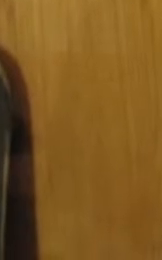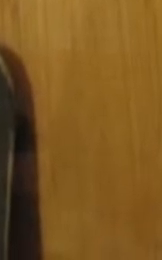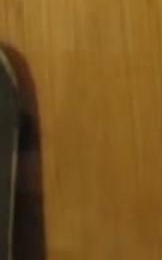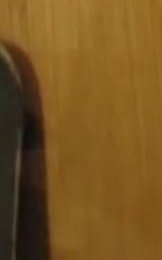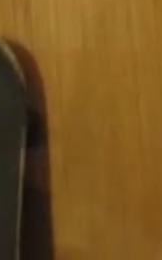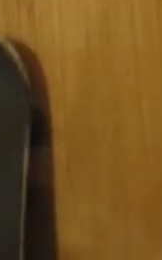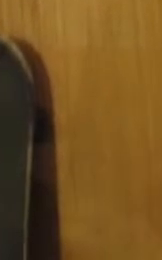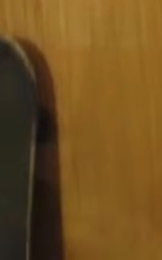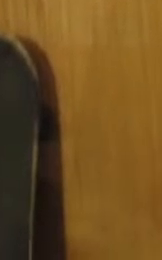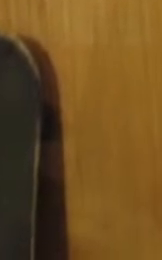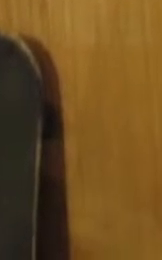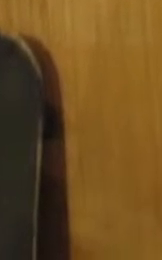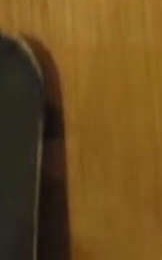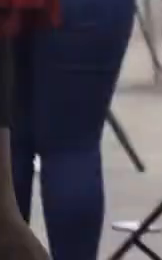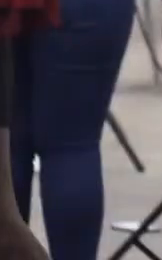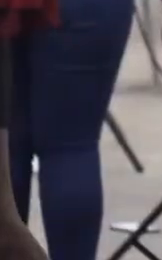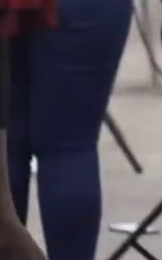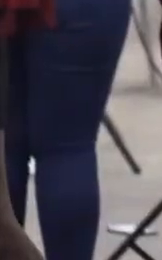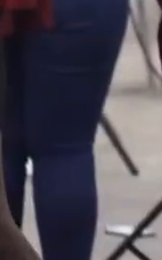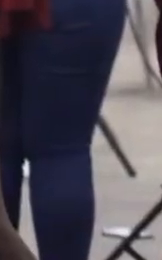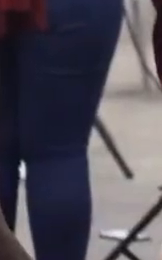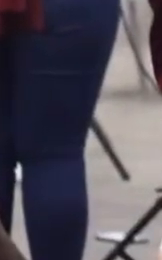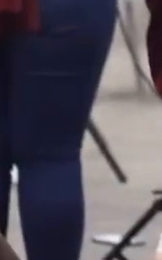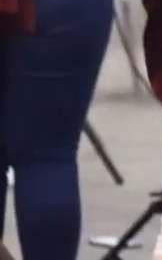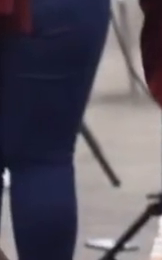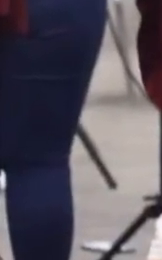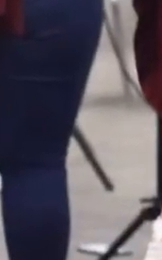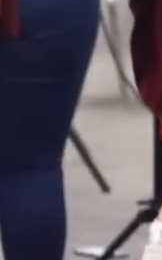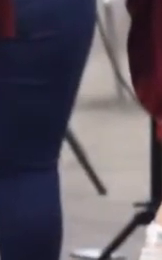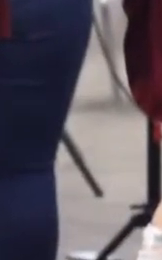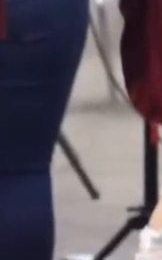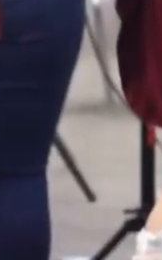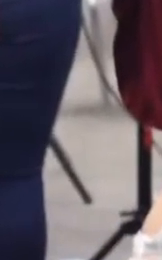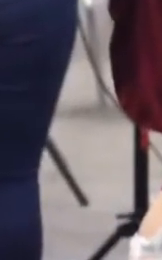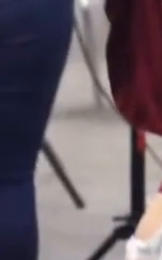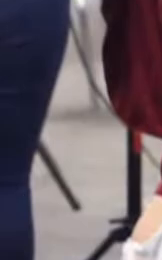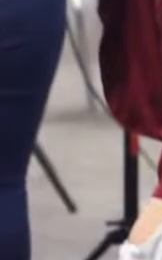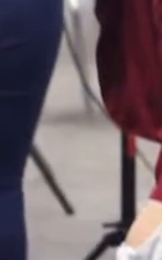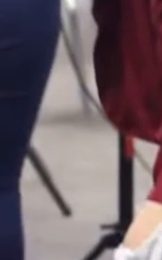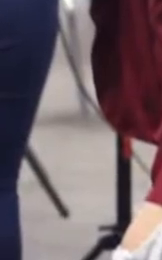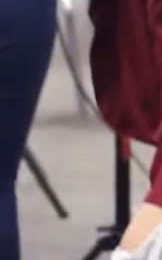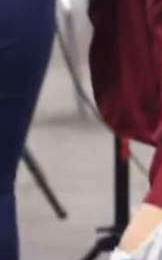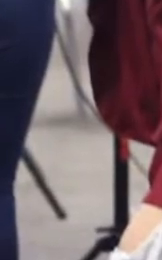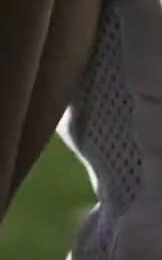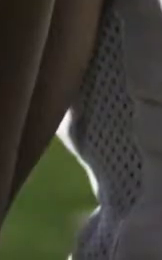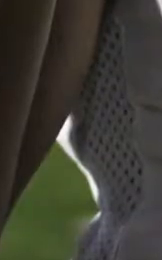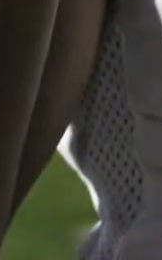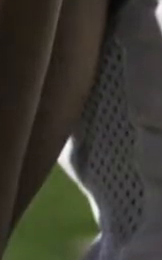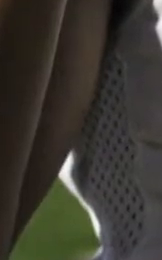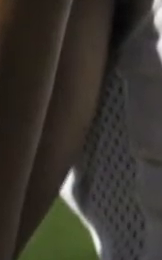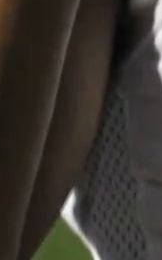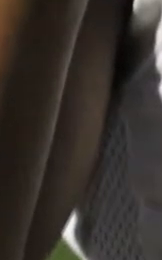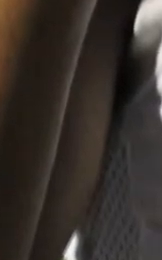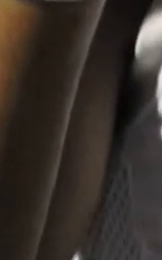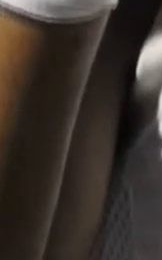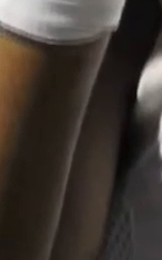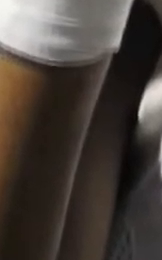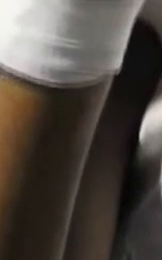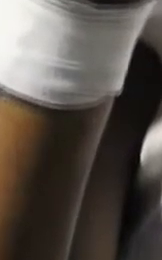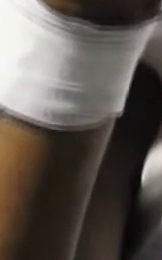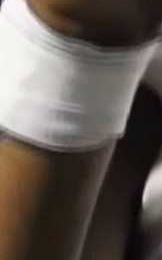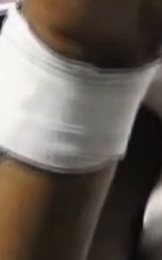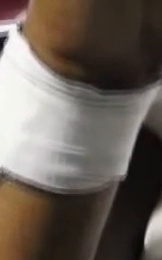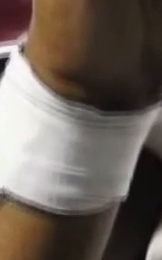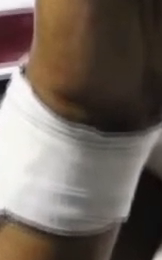children, the next school year is fast approaching. Please register your child at one of our amazing San Antonio ISD